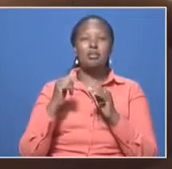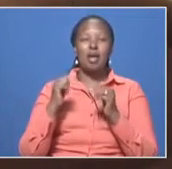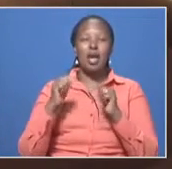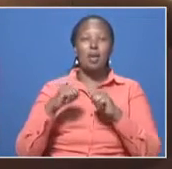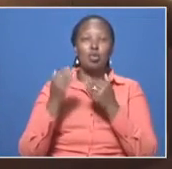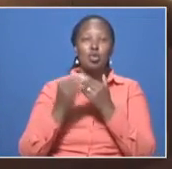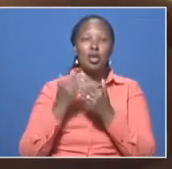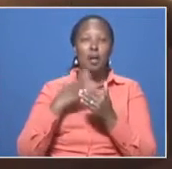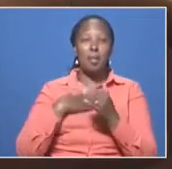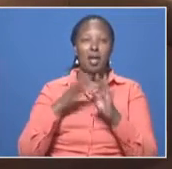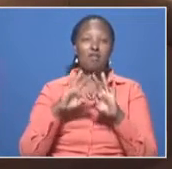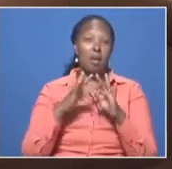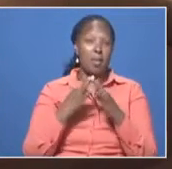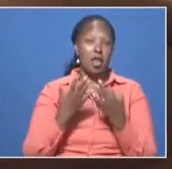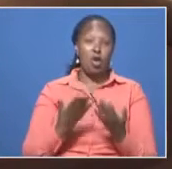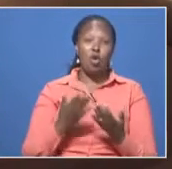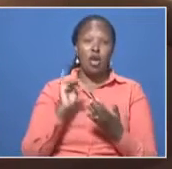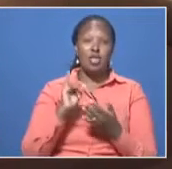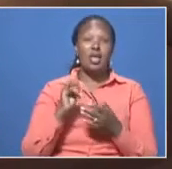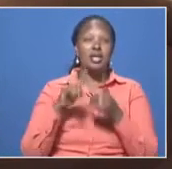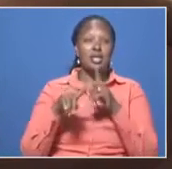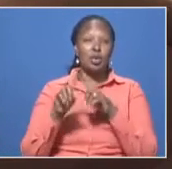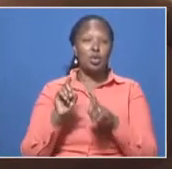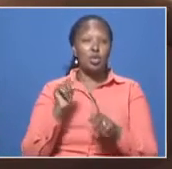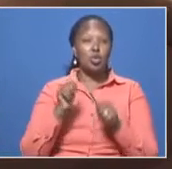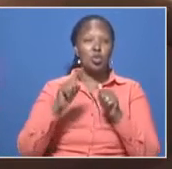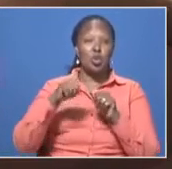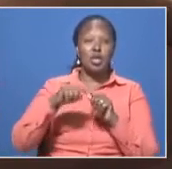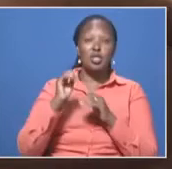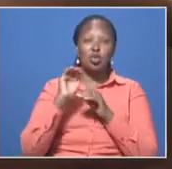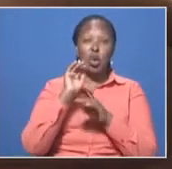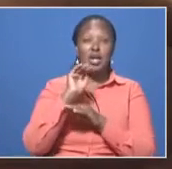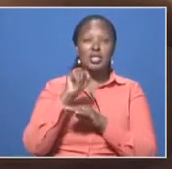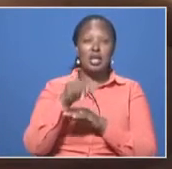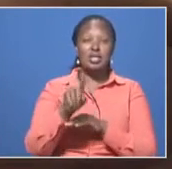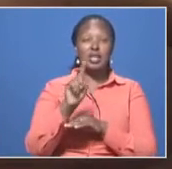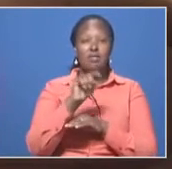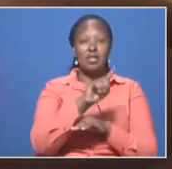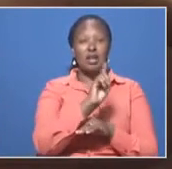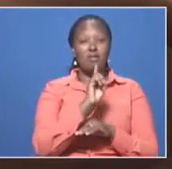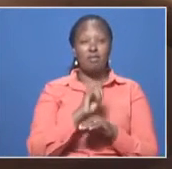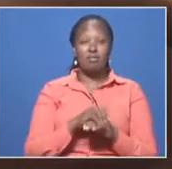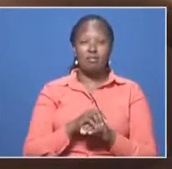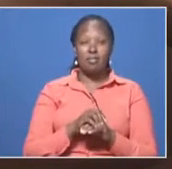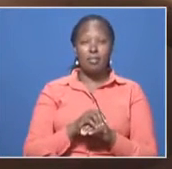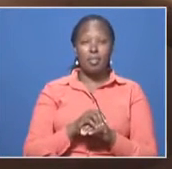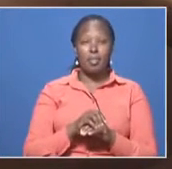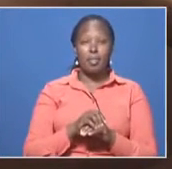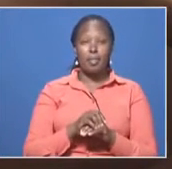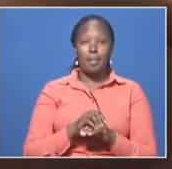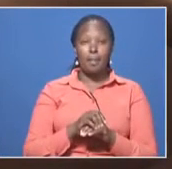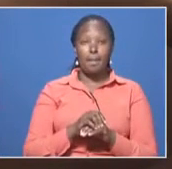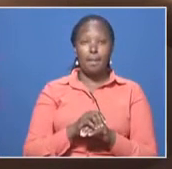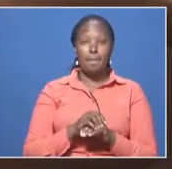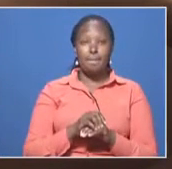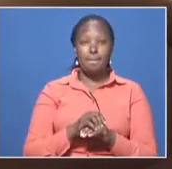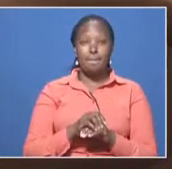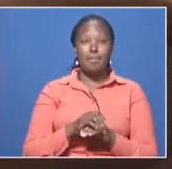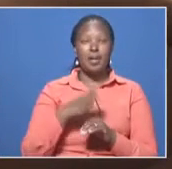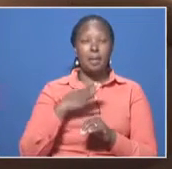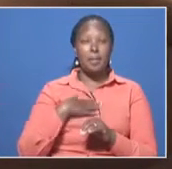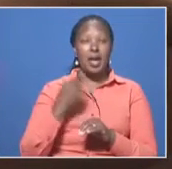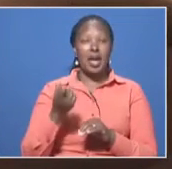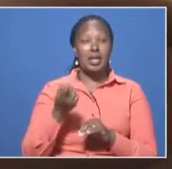family? So that's the question that you need to ask yourself. Yes, so that is my